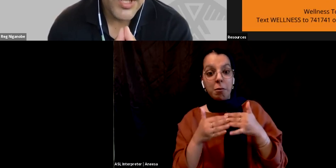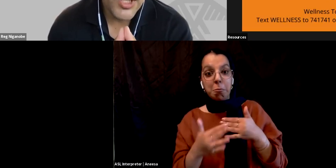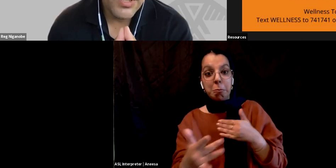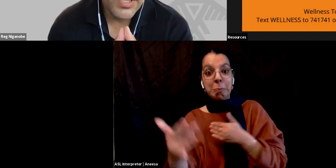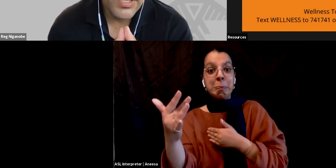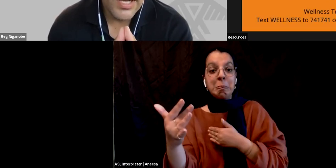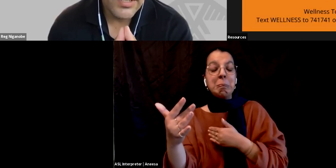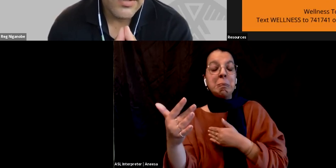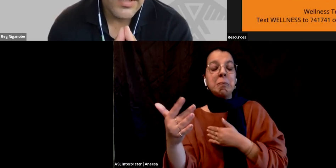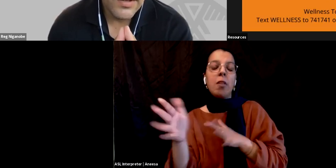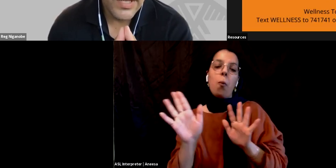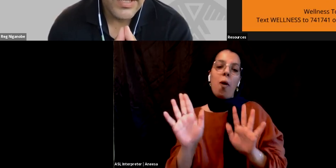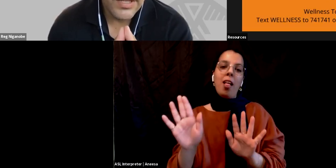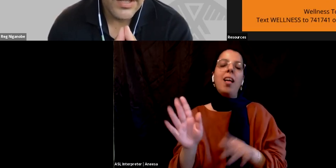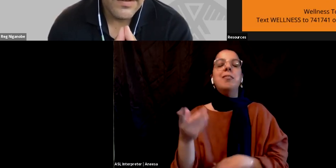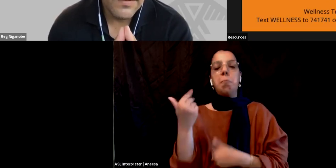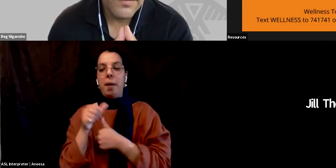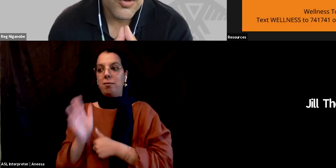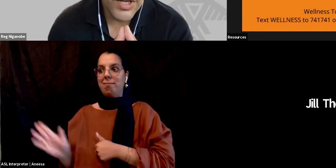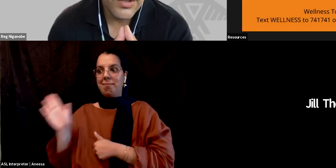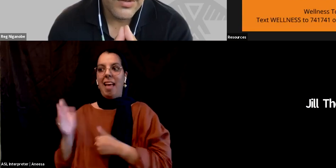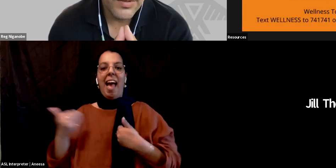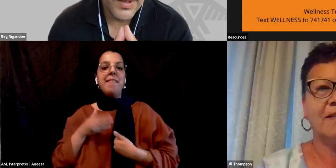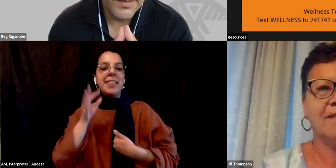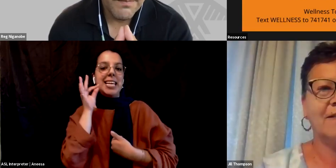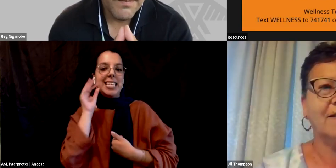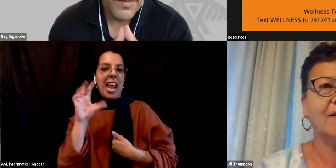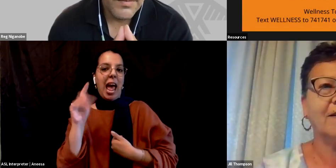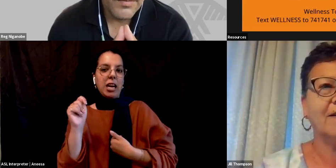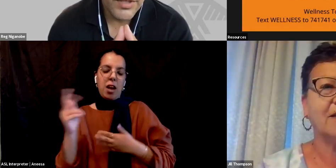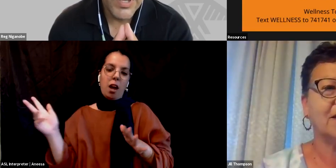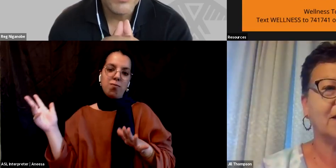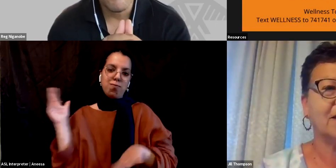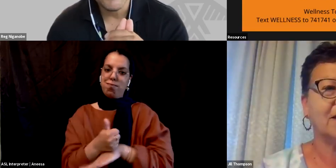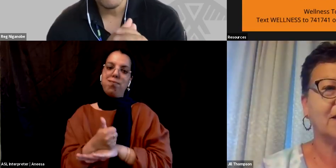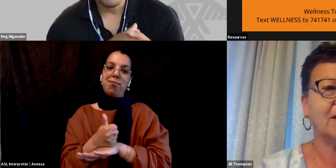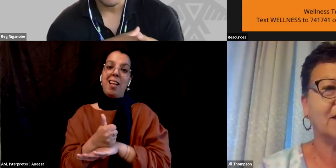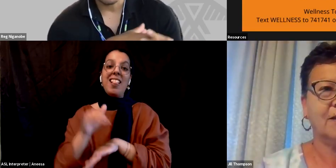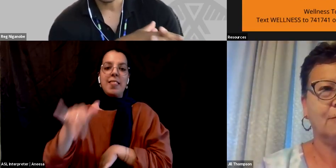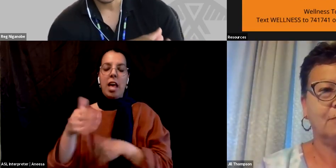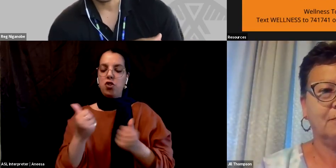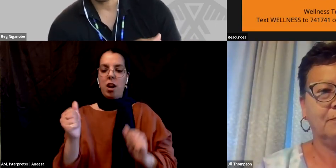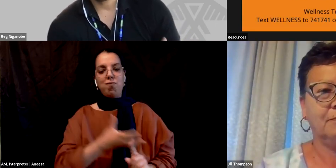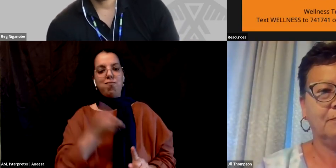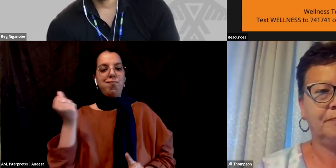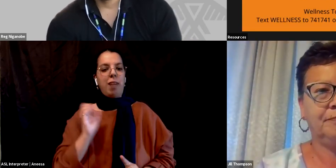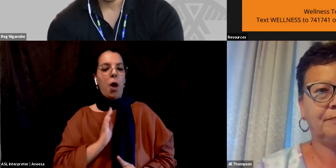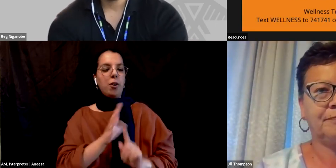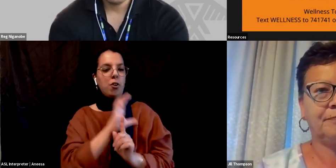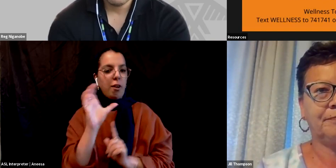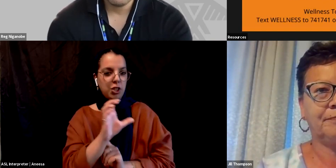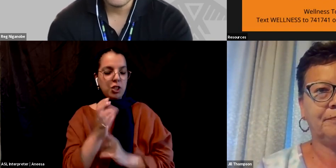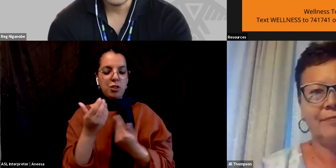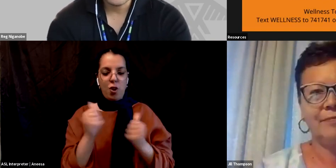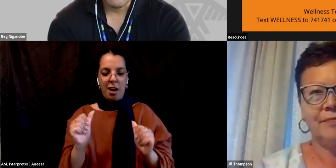with the imposition of the Indian Act and all these other things that kind of tried to dissuade us from being who we are and trying to break